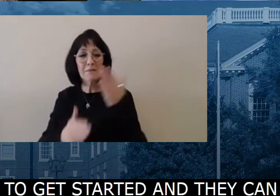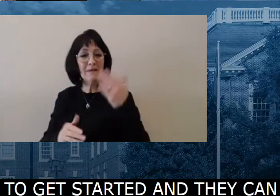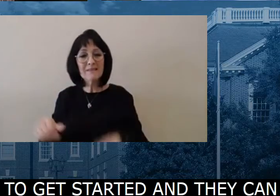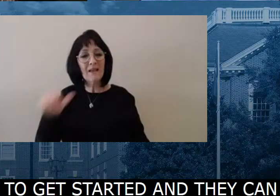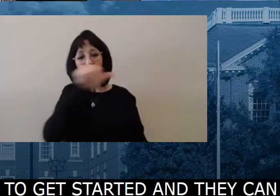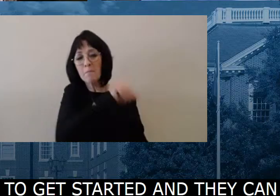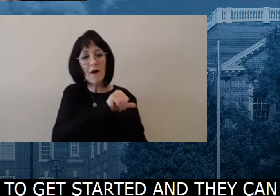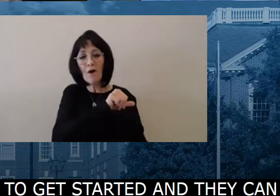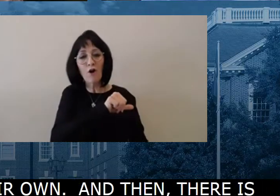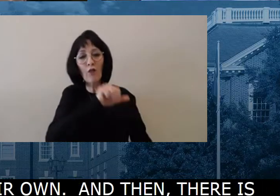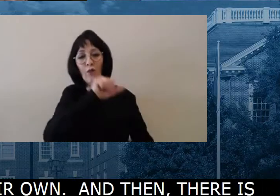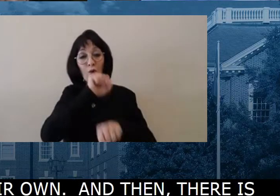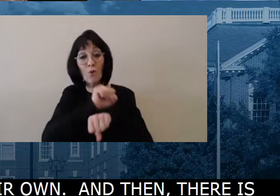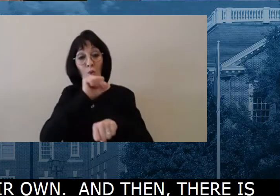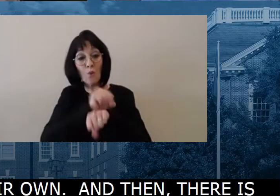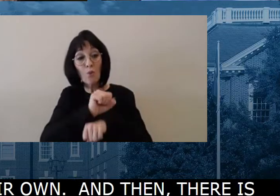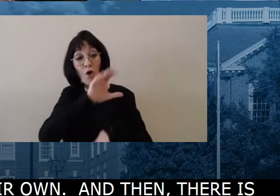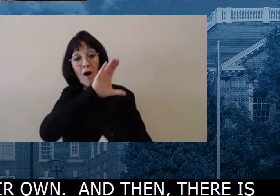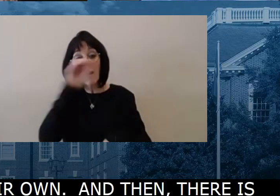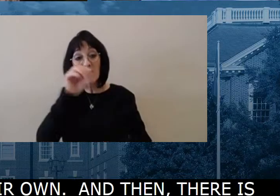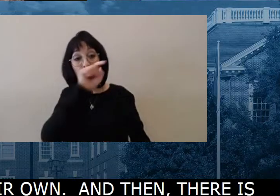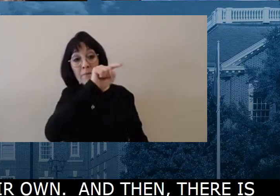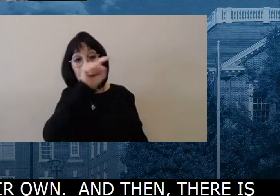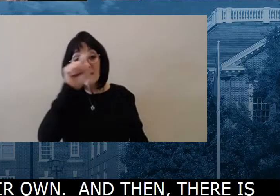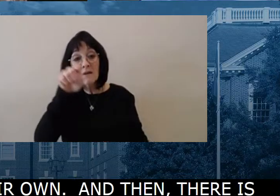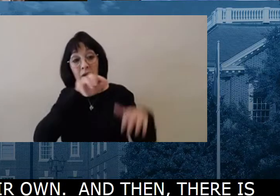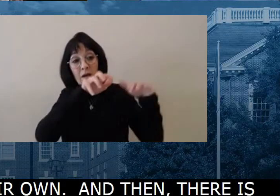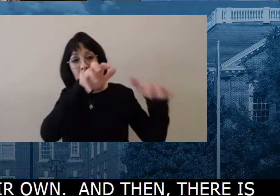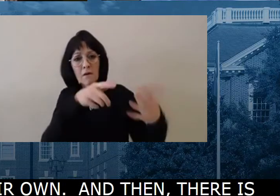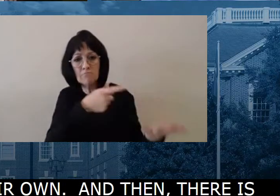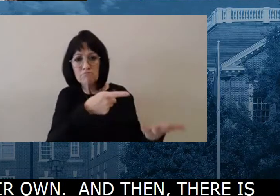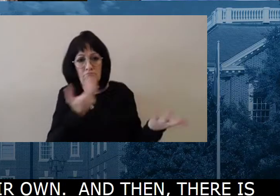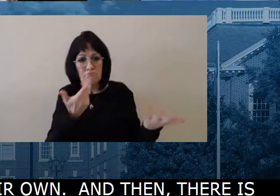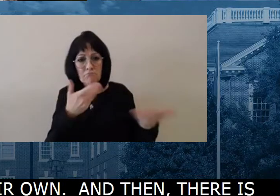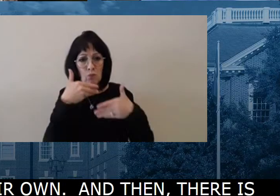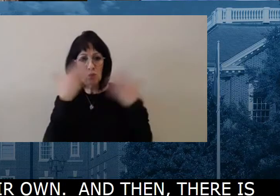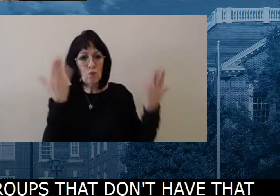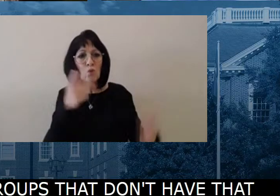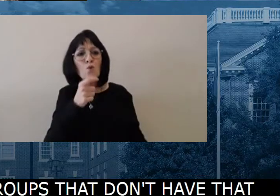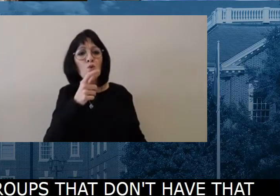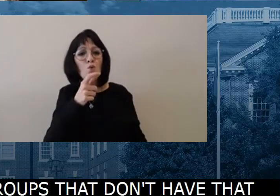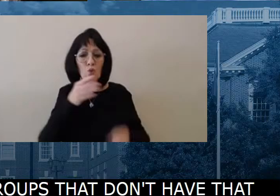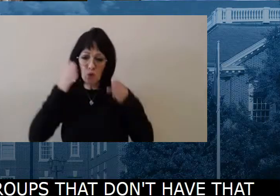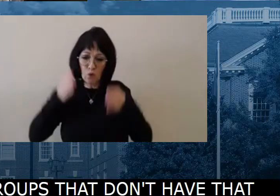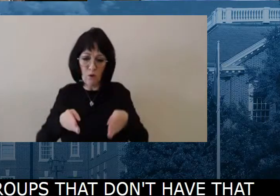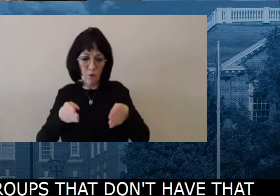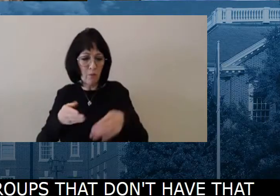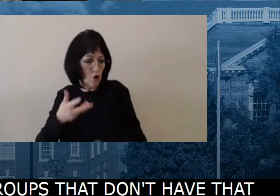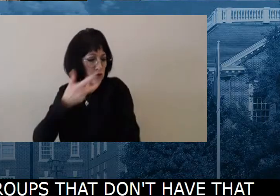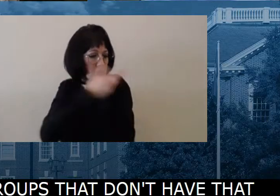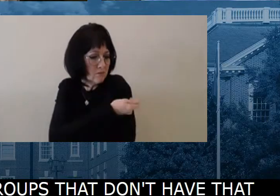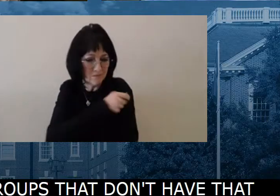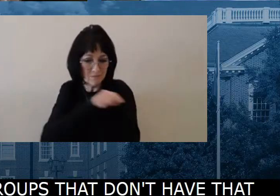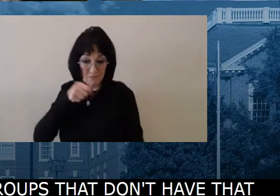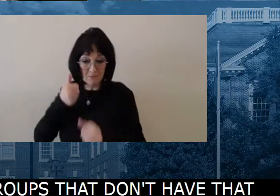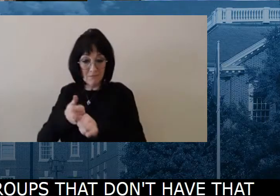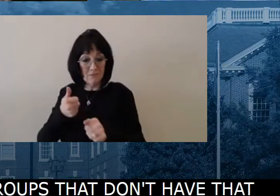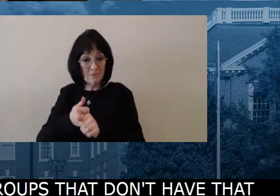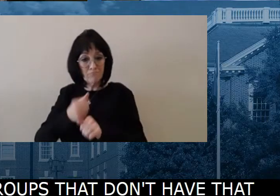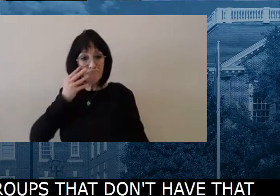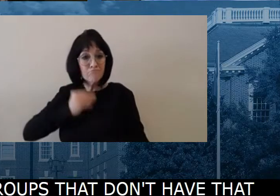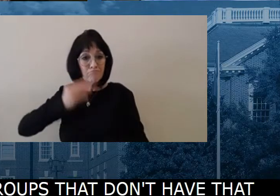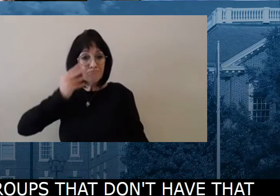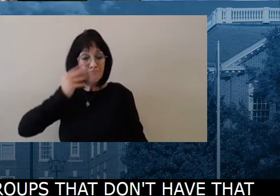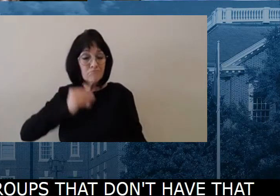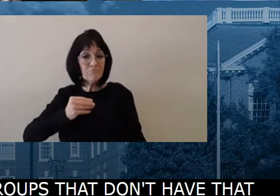that don't have that ability. So they're either being partnered with partners who can vaccinate,